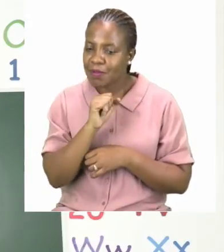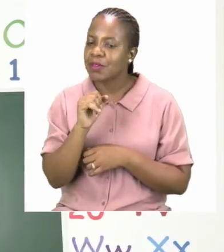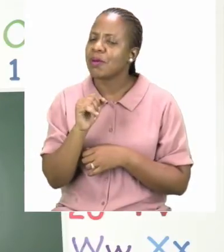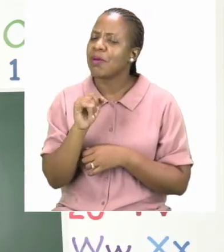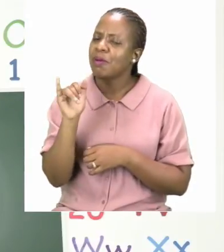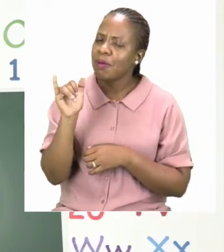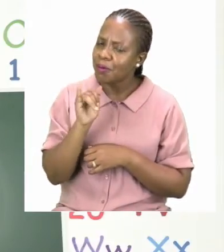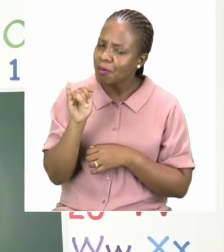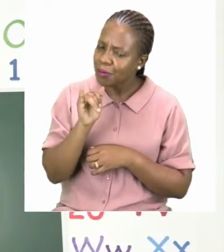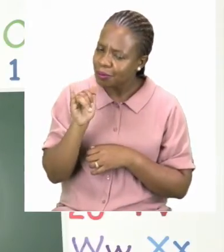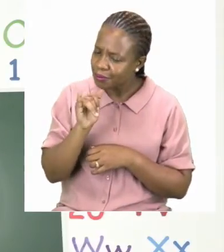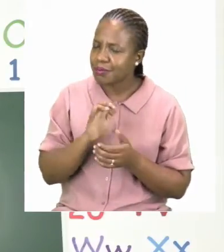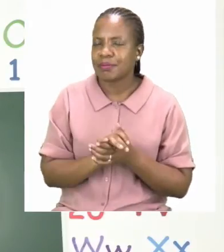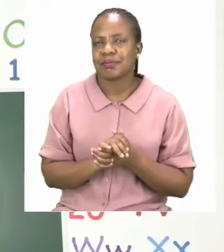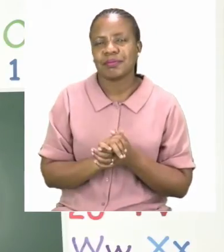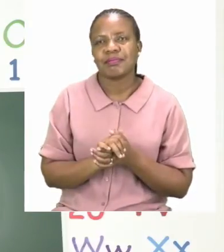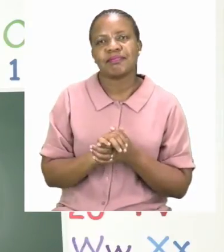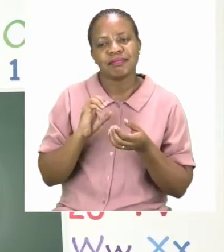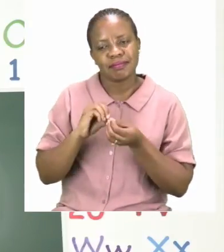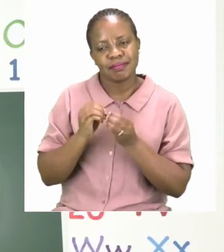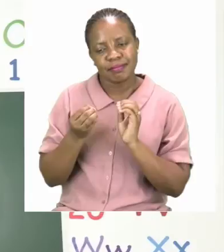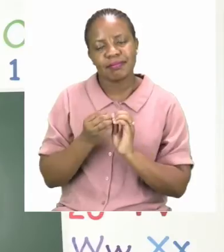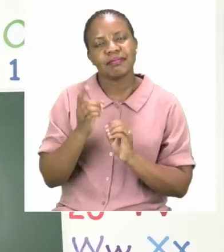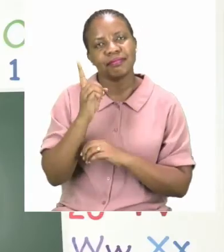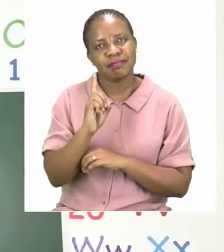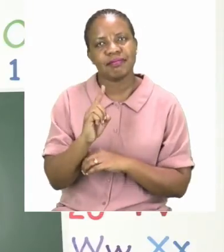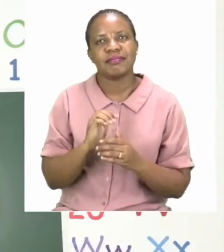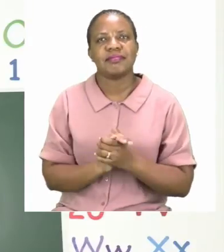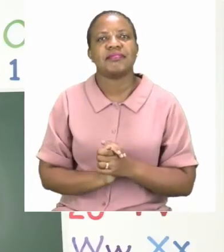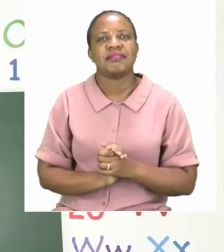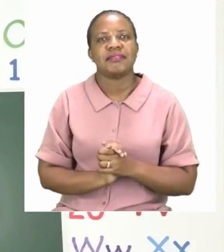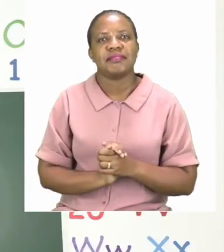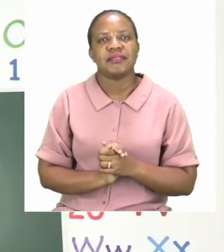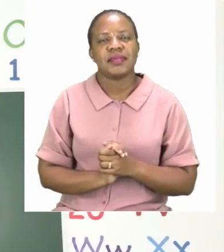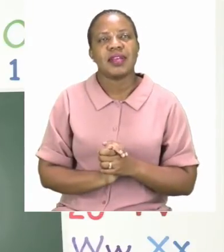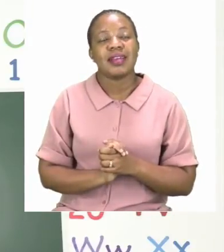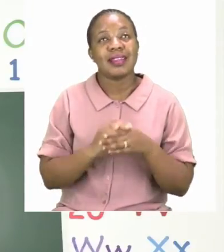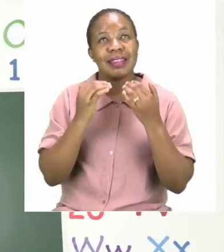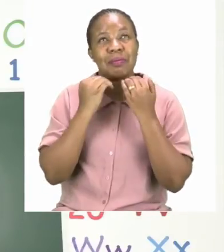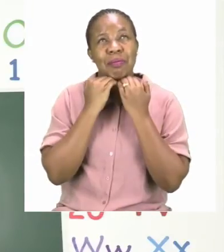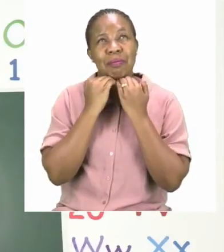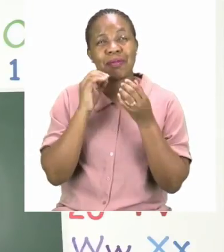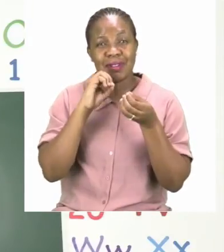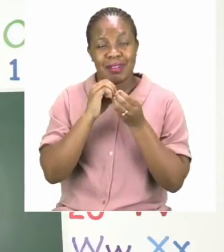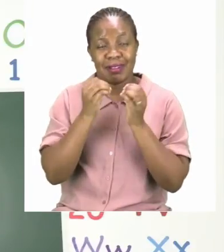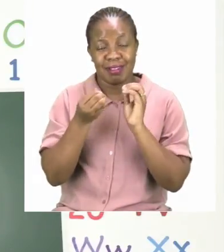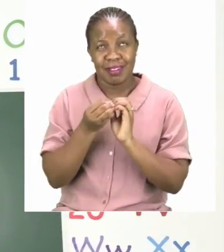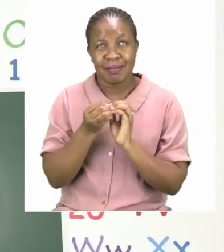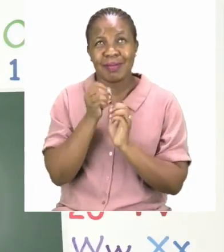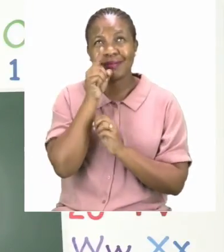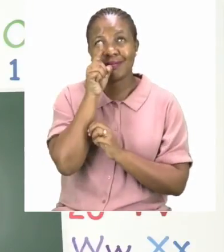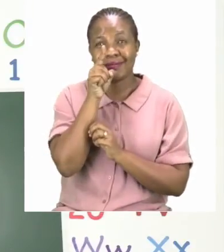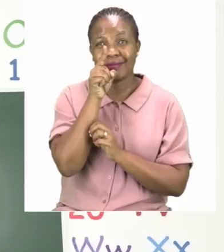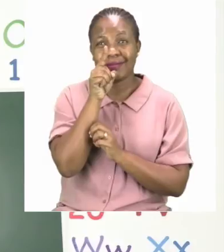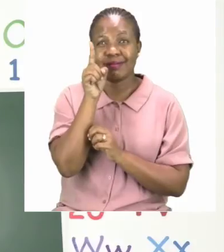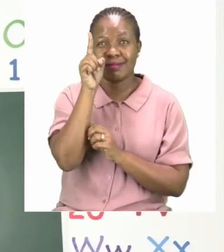that answer? Well, the most important number is 2. So we need to draw